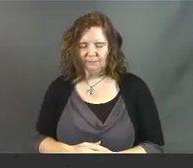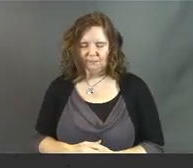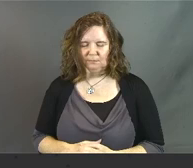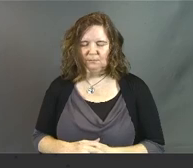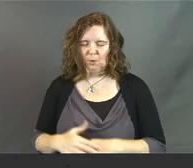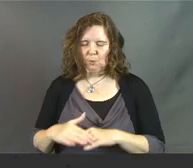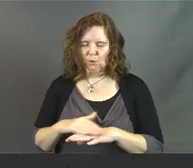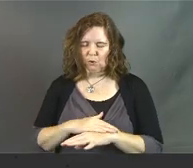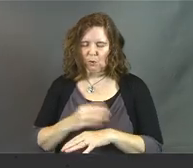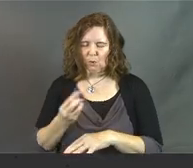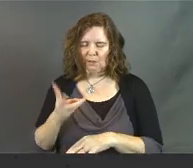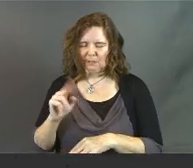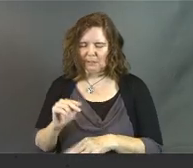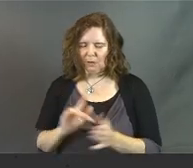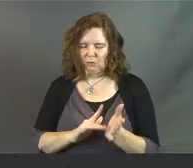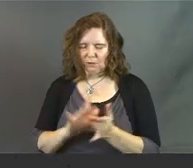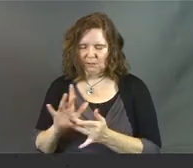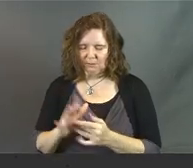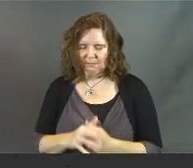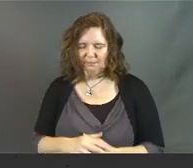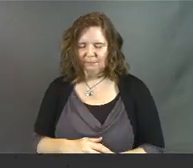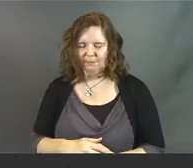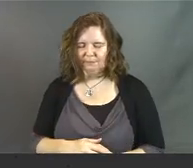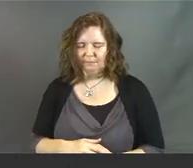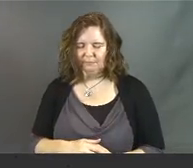Would you slow us down, Jesus?